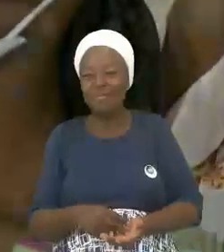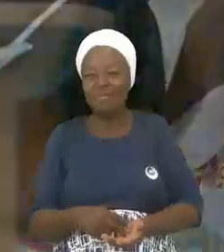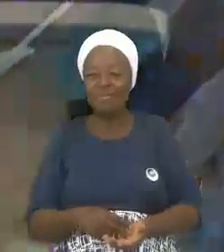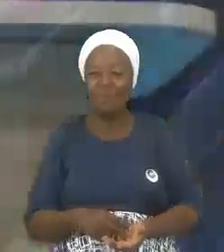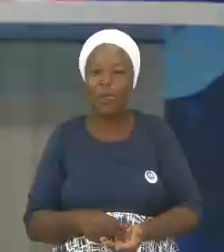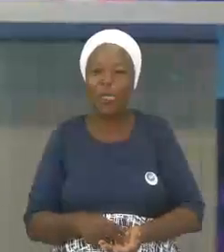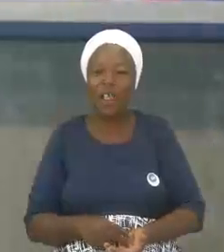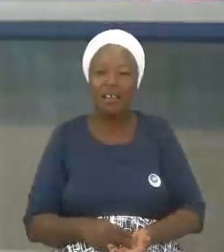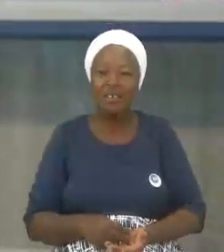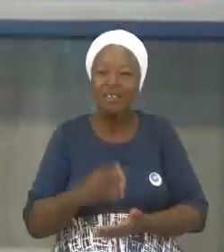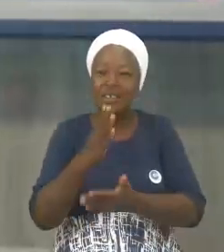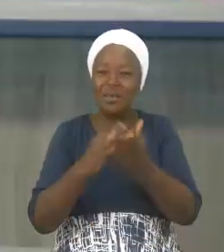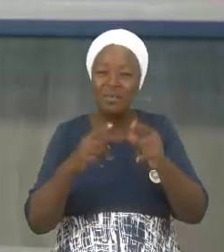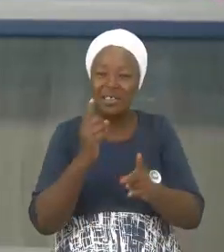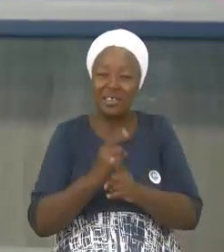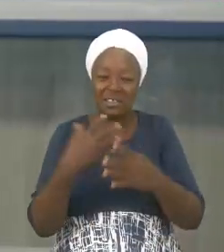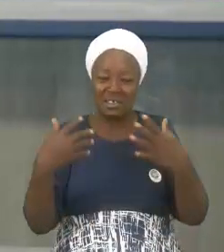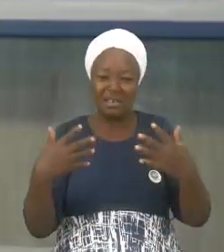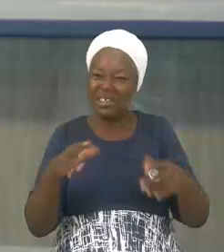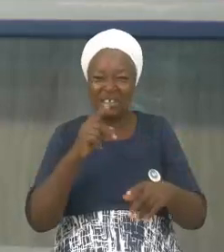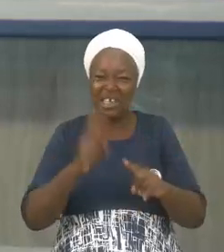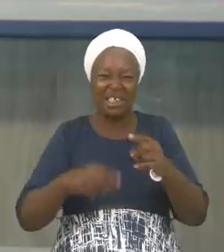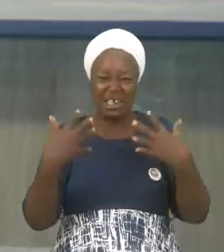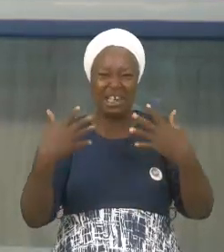Some people clap as if they have cro-cro in their hand.